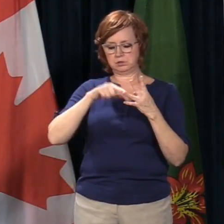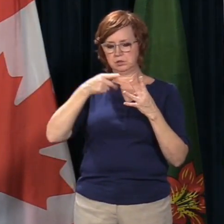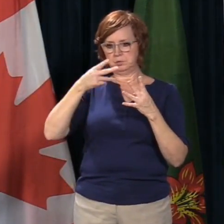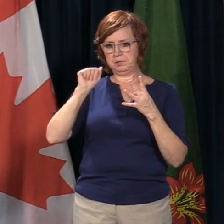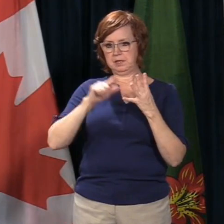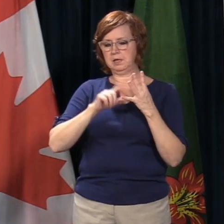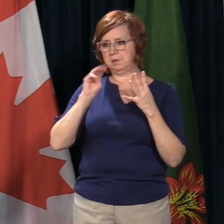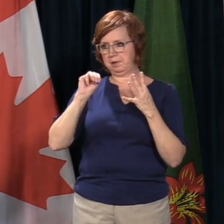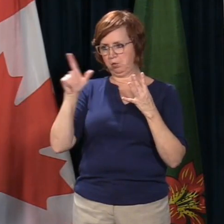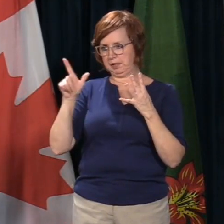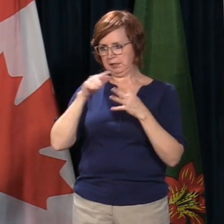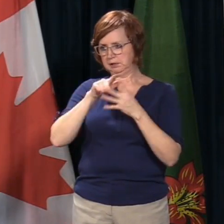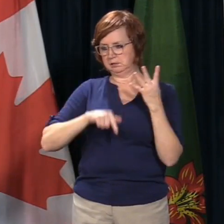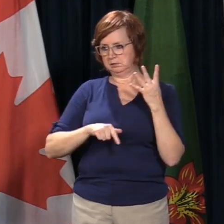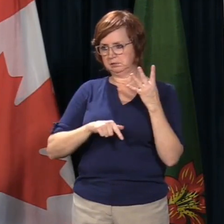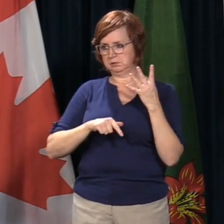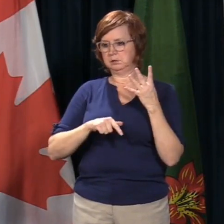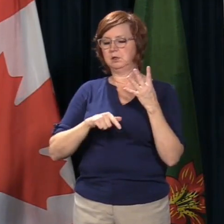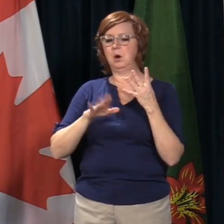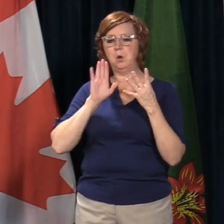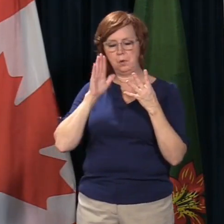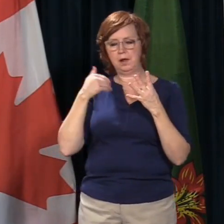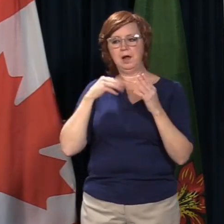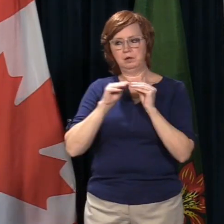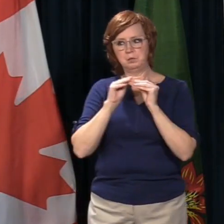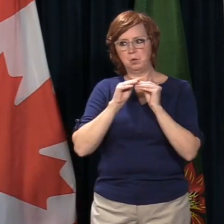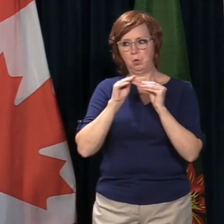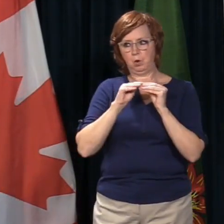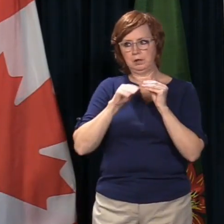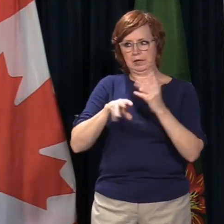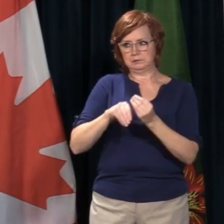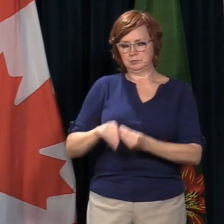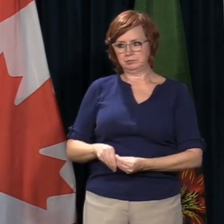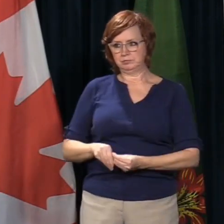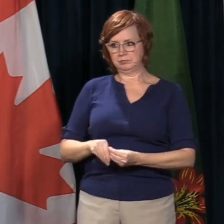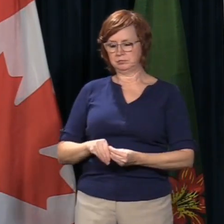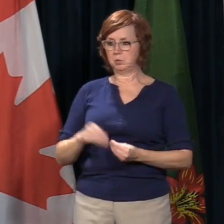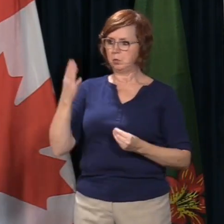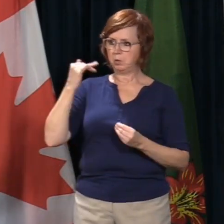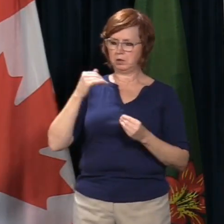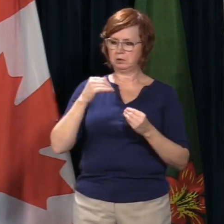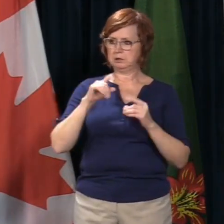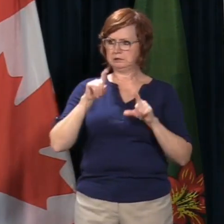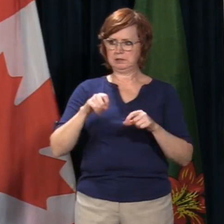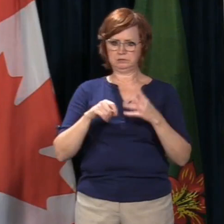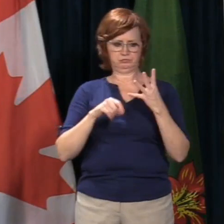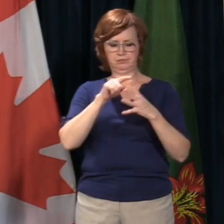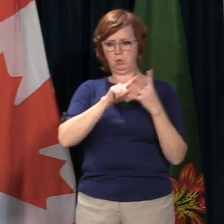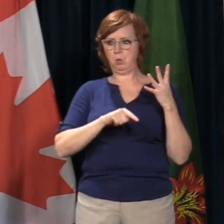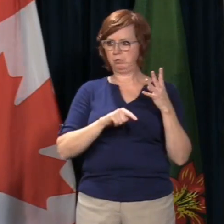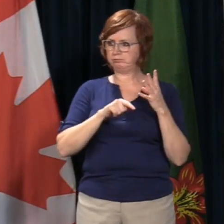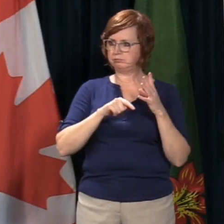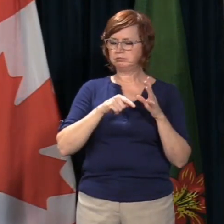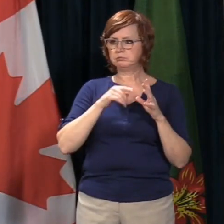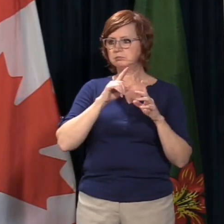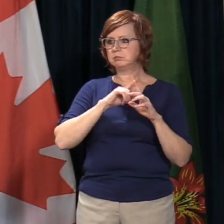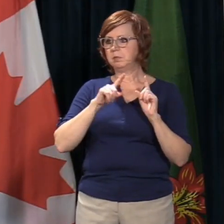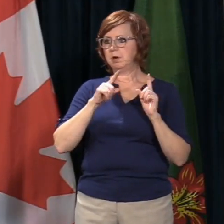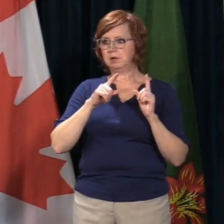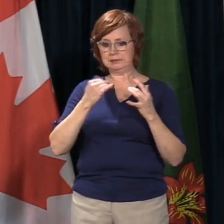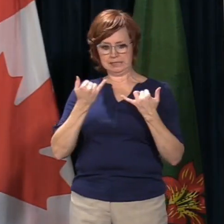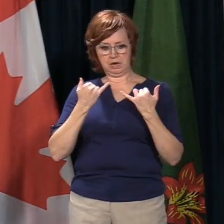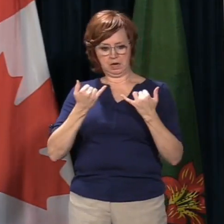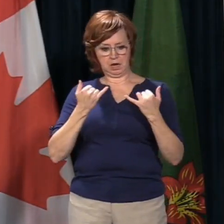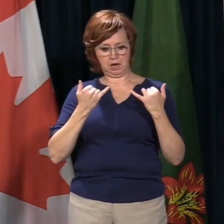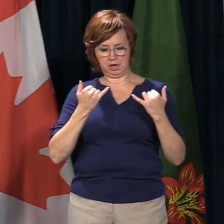testing sites across the province, because it's not just about testing today, it's about what is our testing capacity going to be like as we continue to